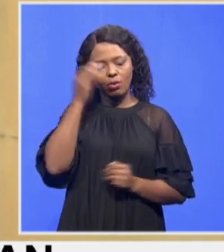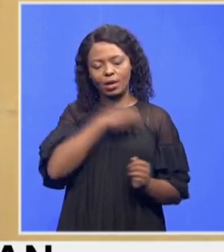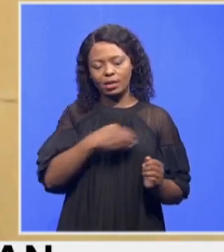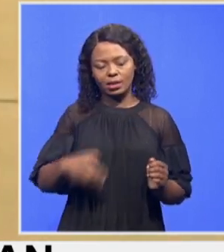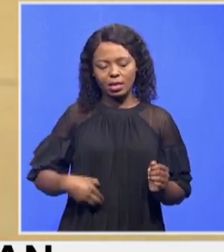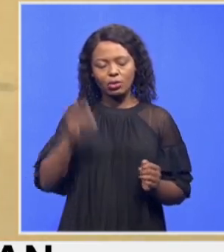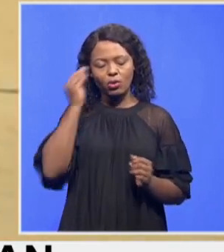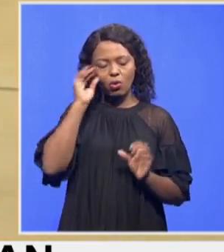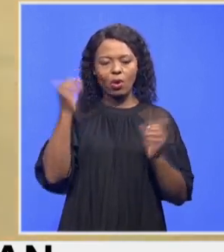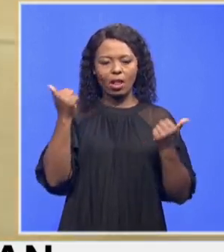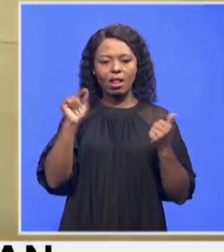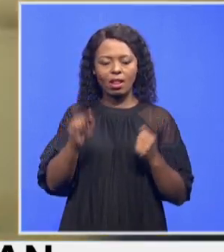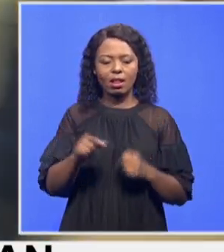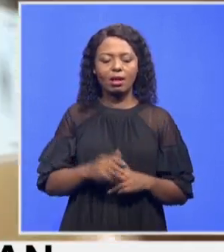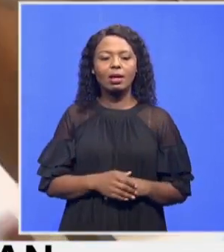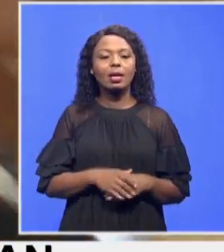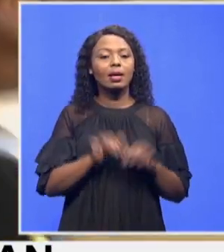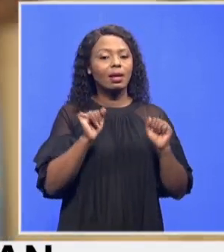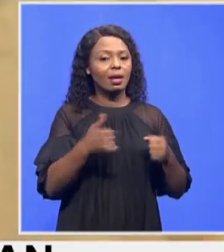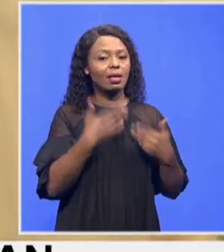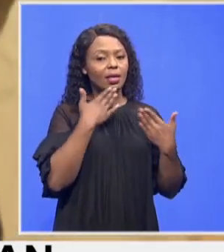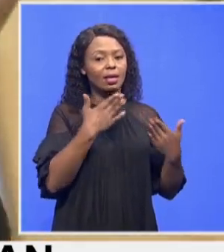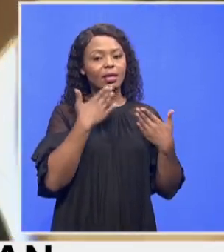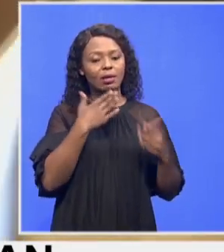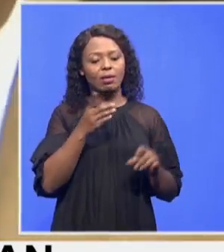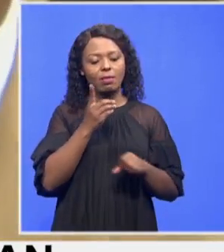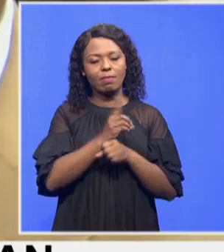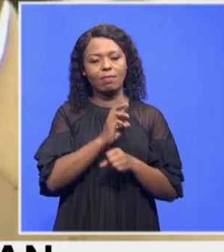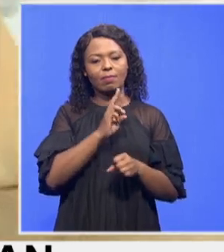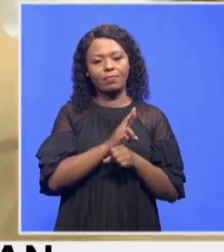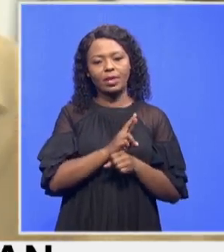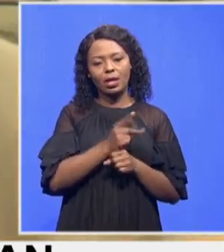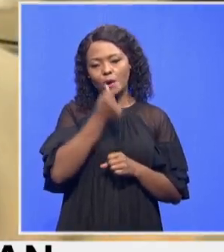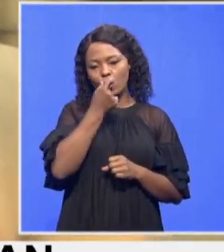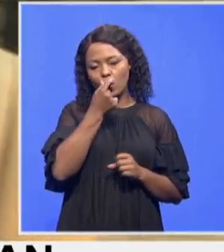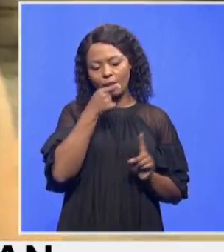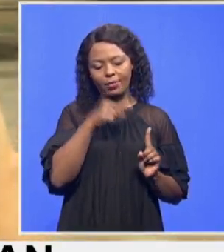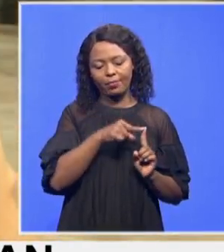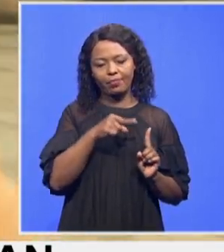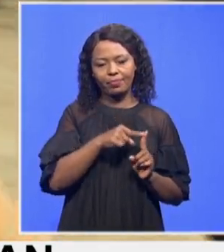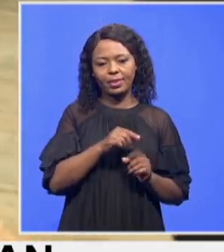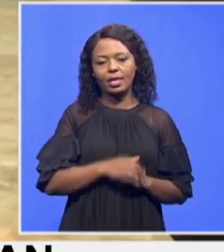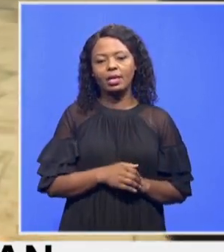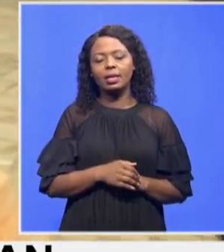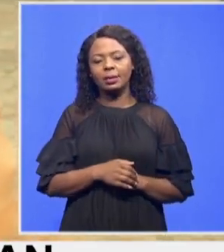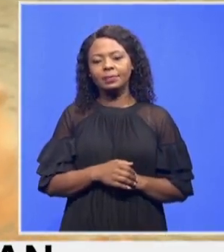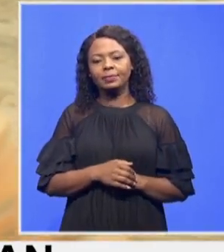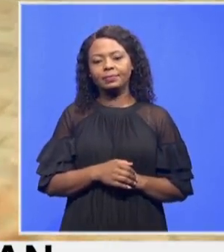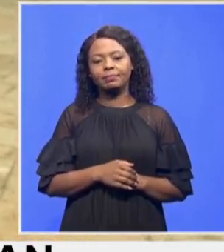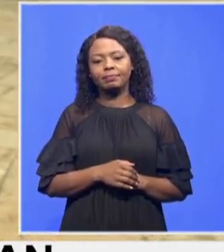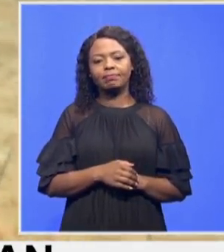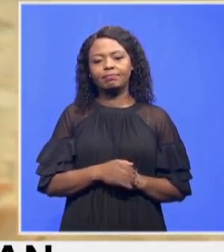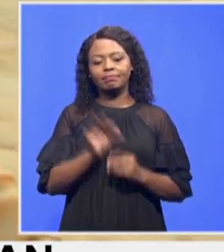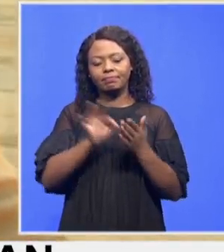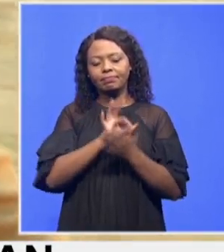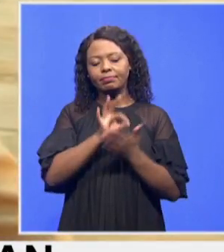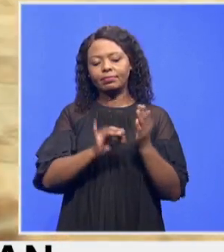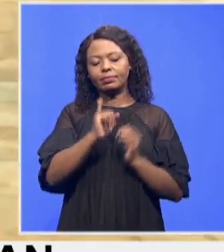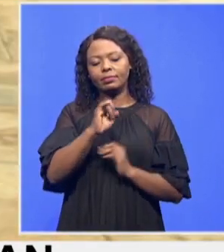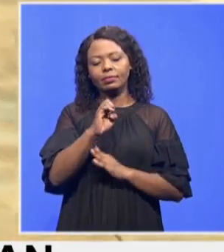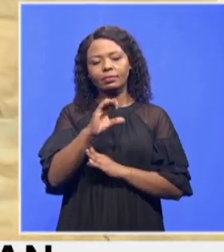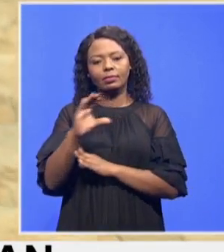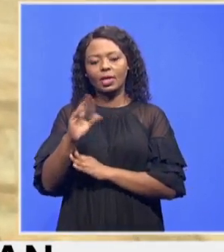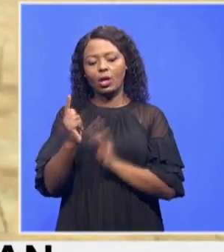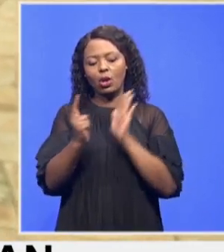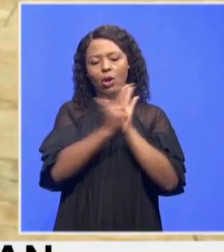Thank you very much, Mr. Motsoaledi. That is Minister Motsoaledi speaking on the amendment of South Africa's electoral laws that were dictated